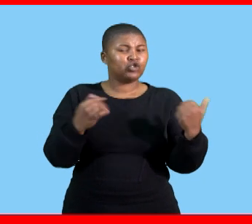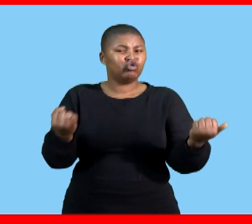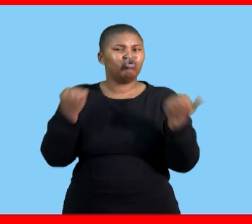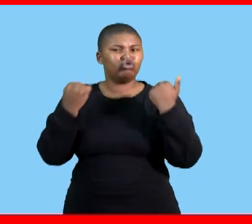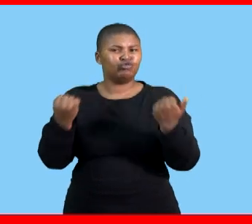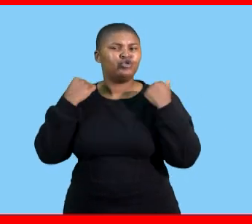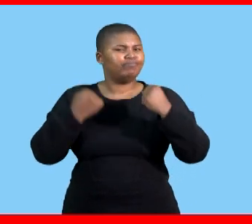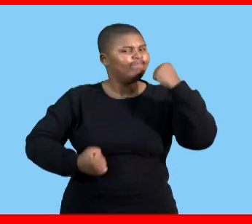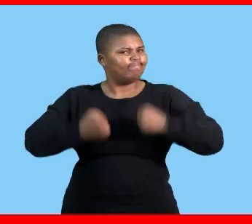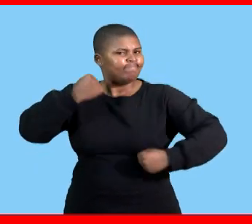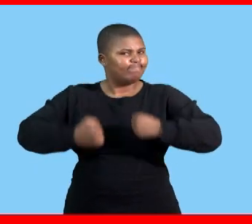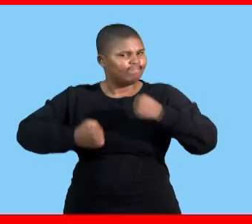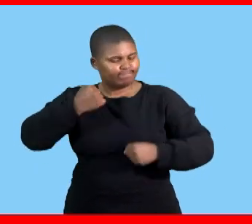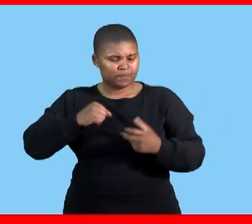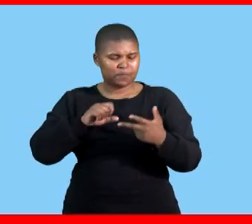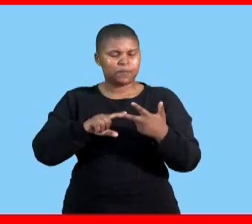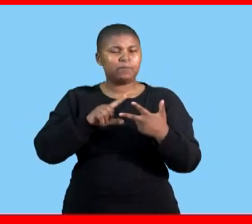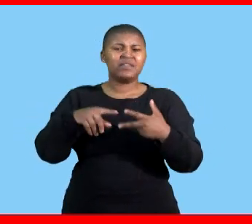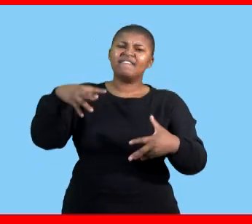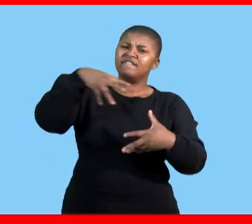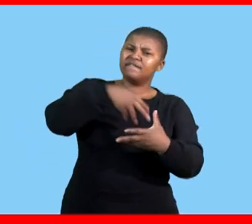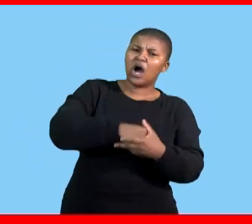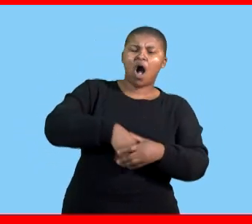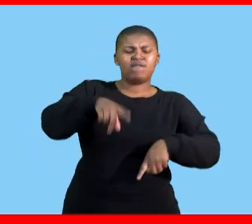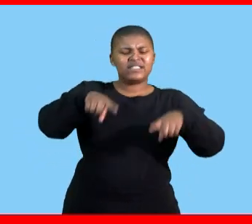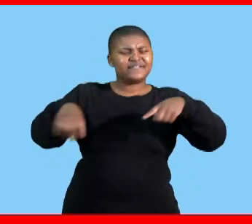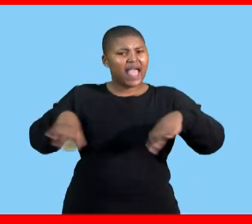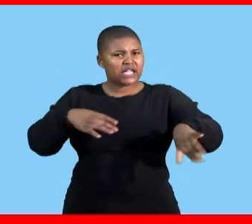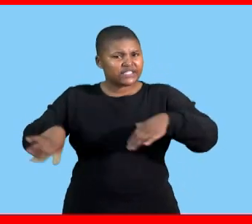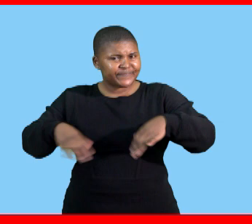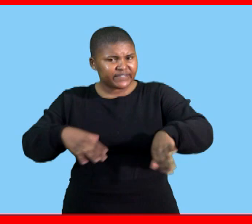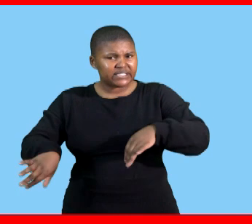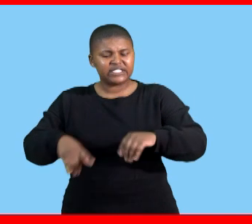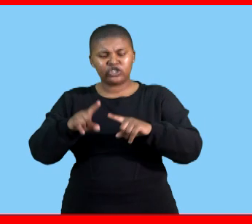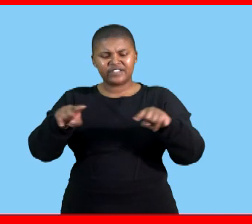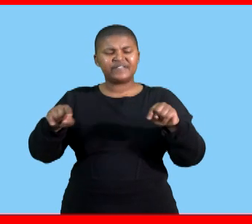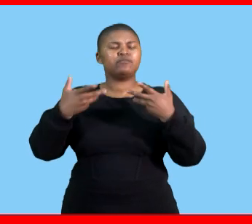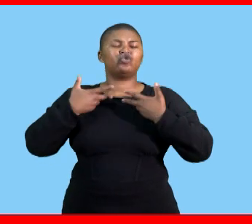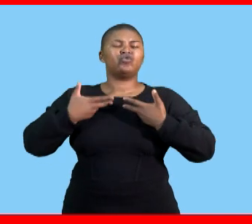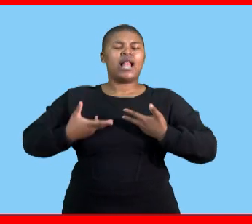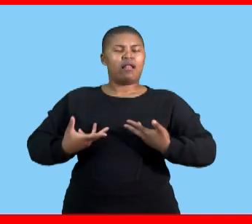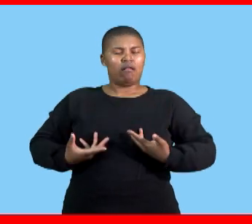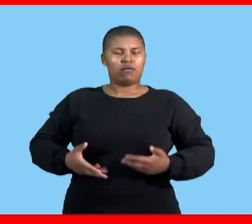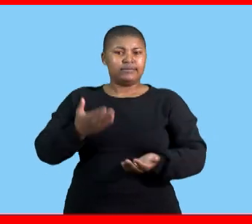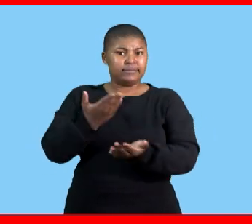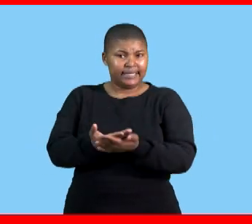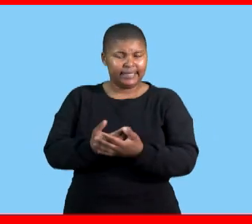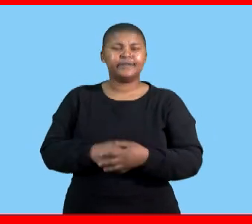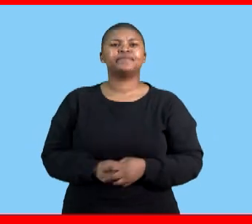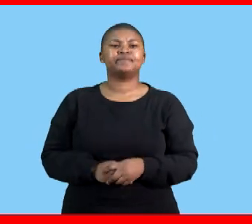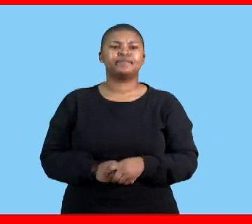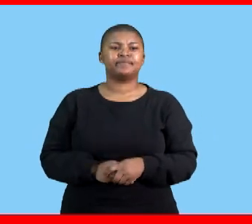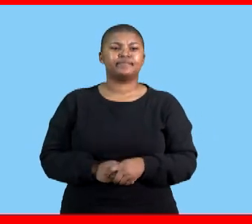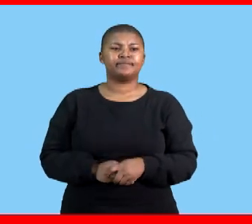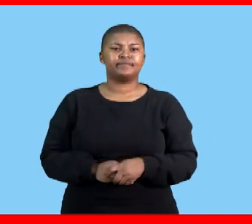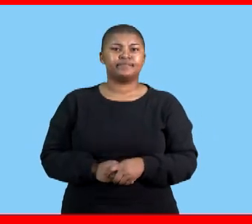exercising, as well as participating in activities that promote relaxation. So, as